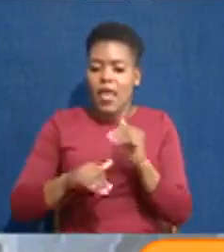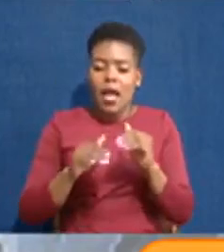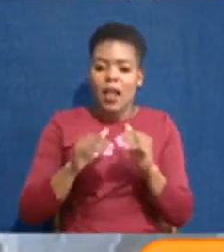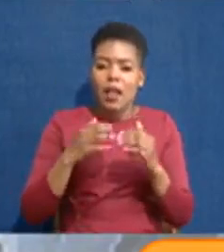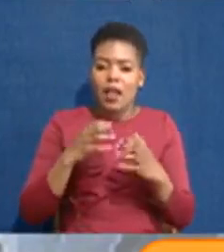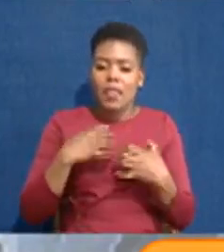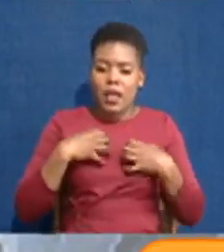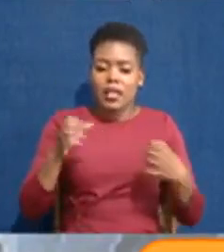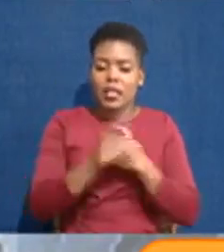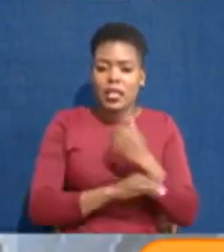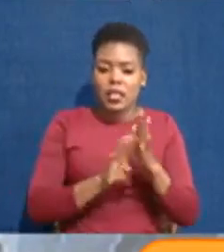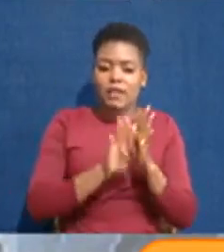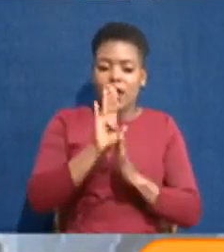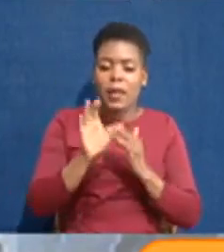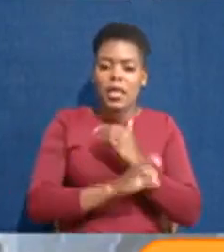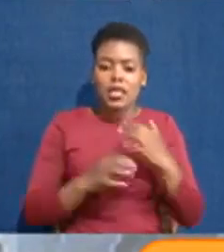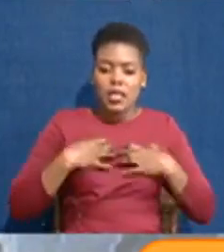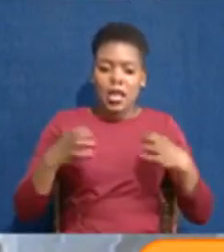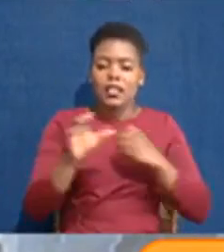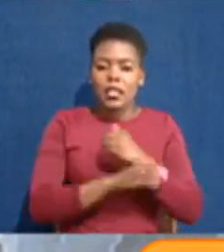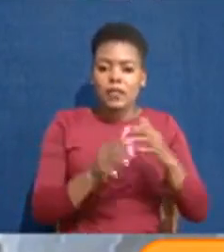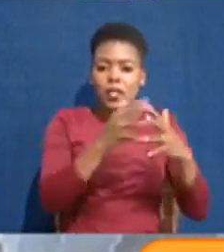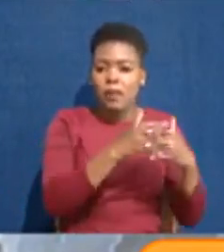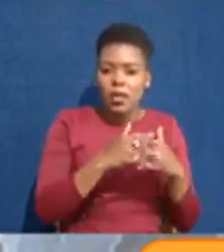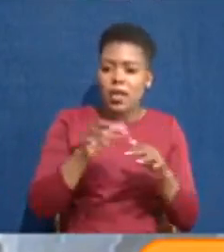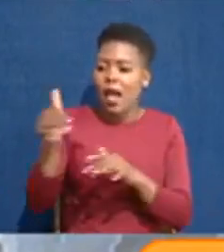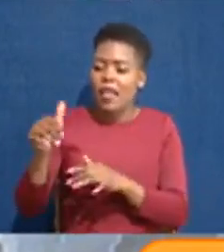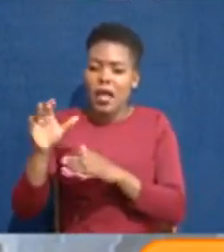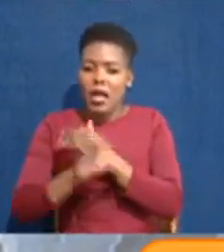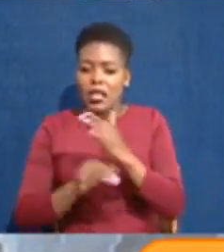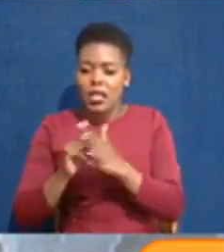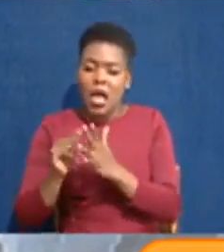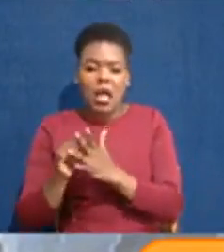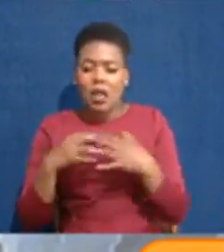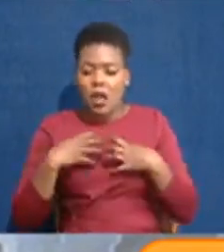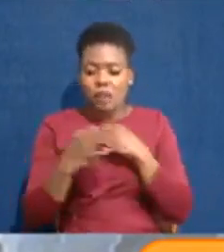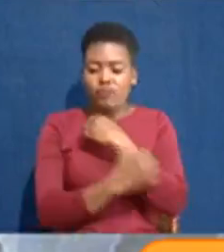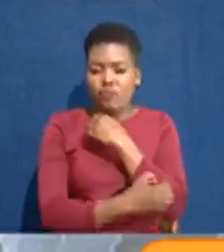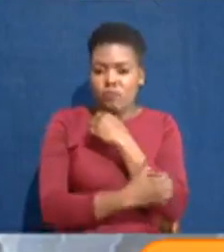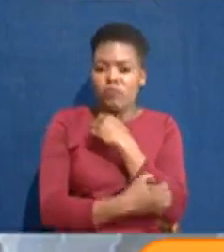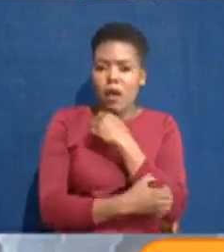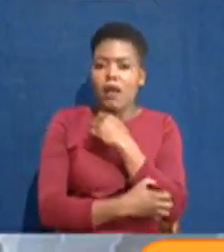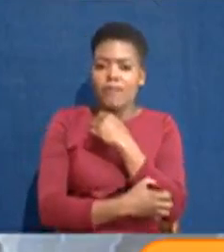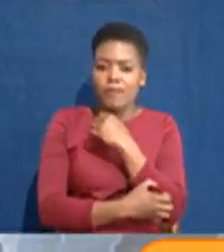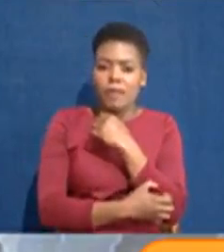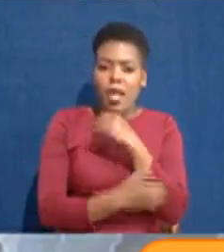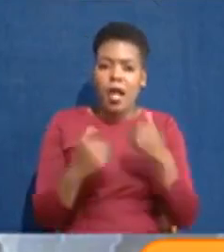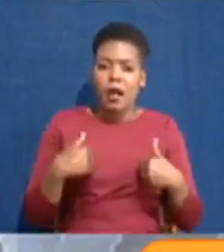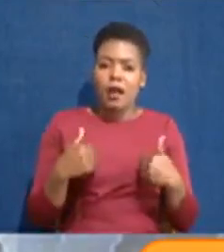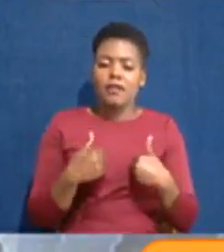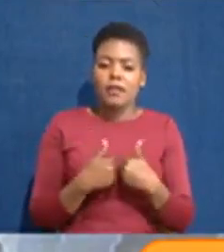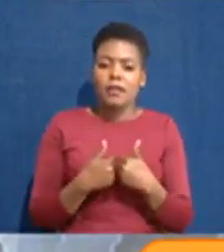Development strategies that served countries well in their low-income phase, capital investment in particular, yield diminishing